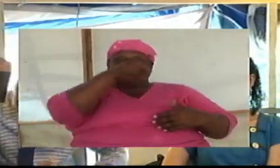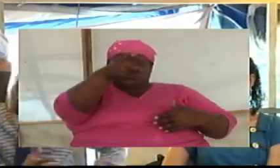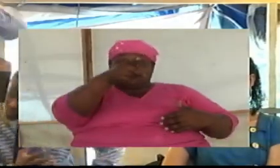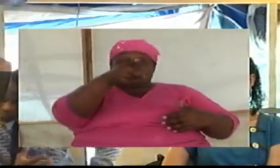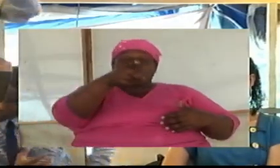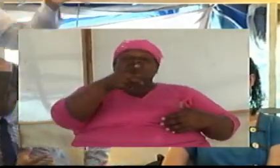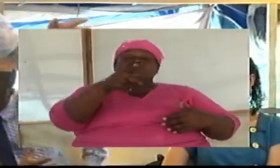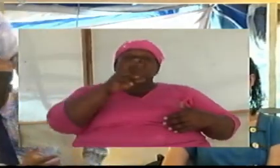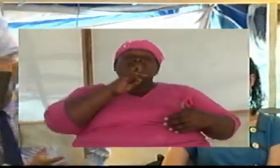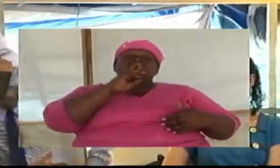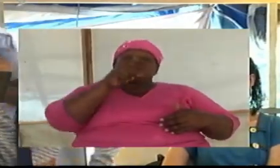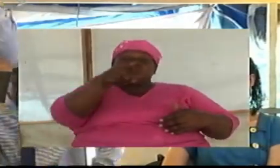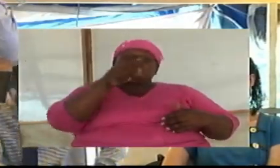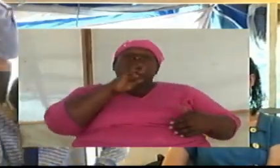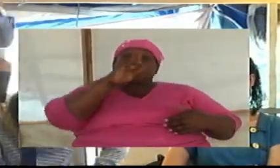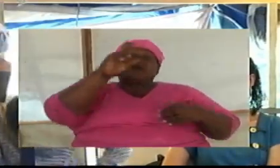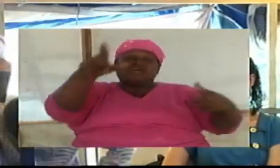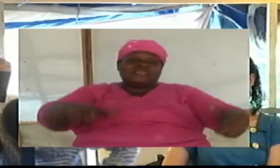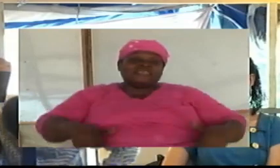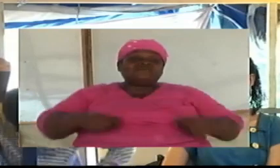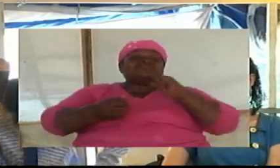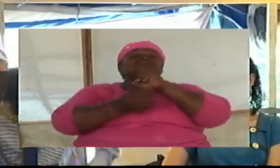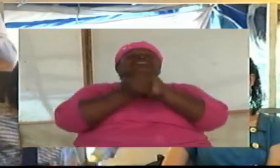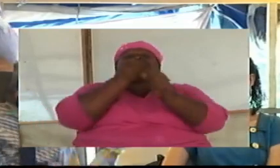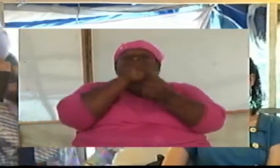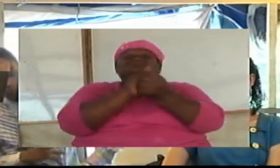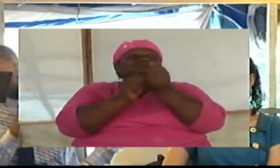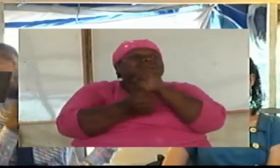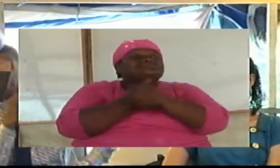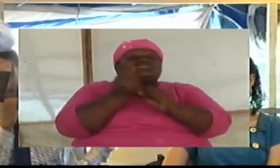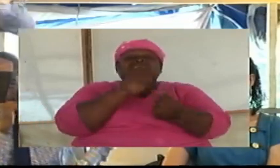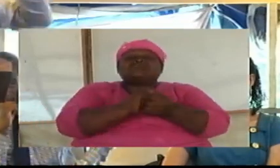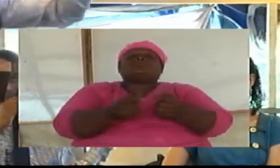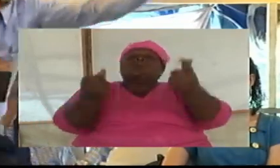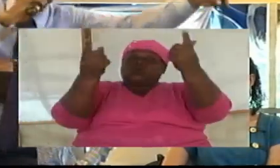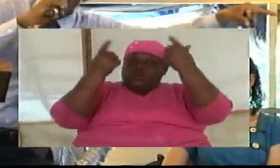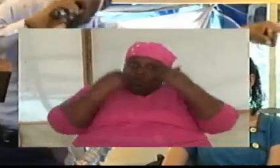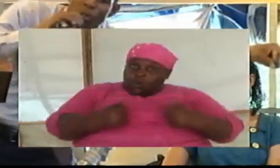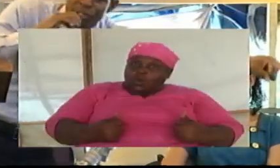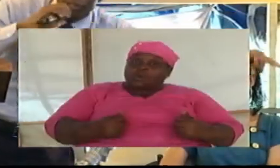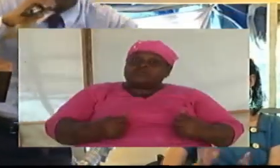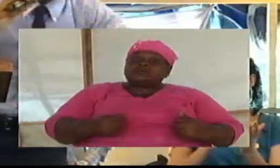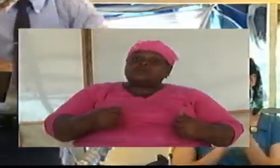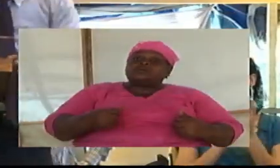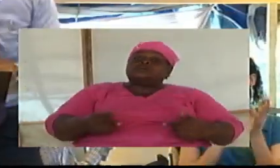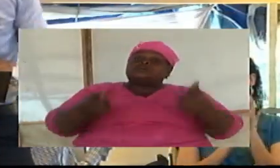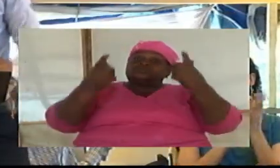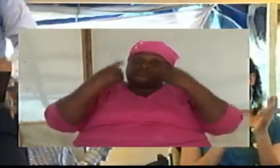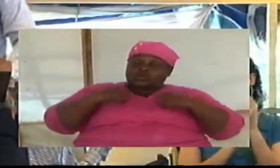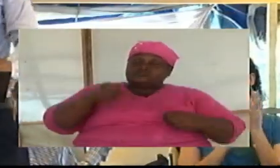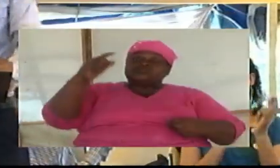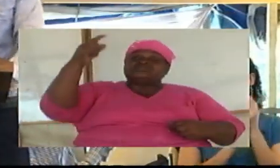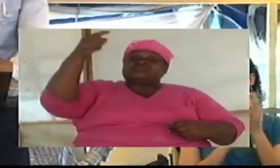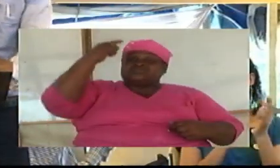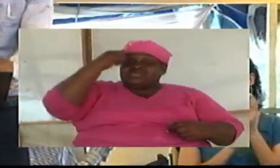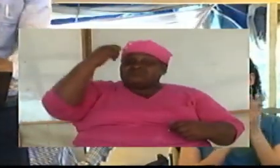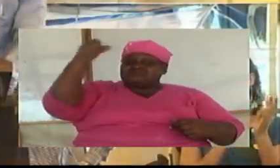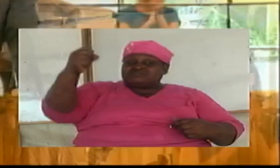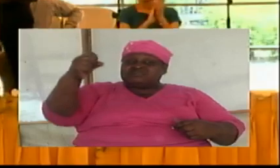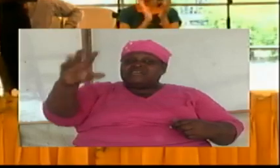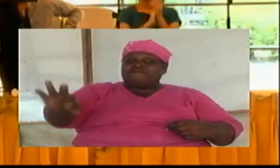Jesus. That it is time for you to come to your senses and find your way back in the house.